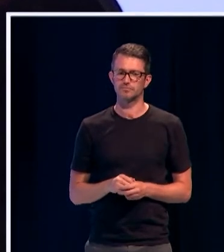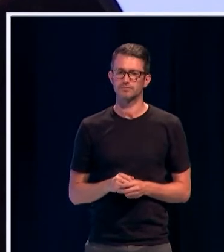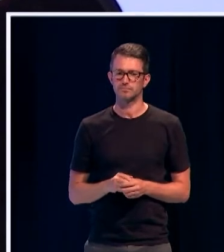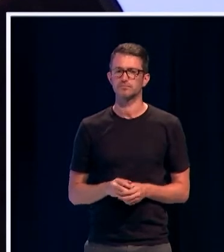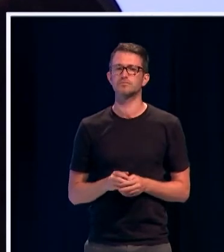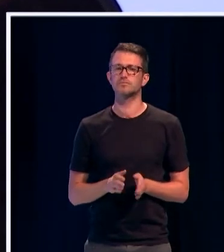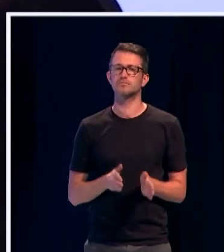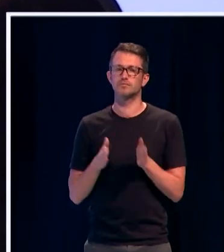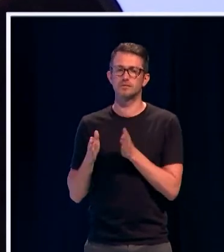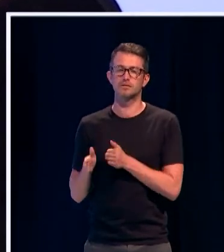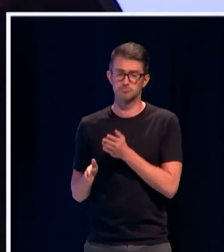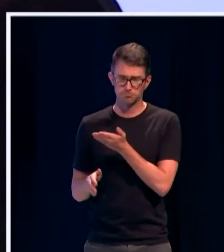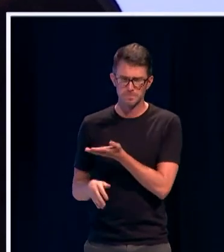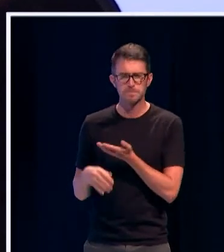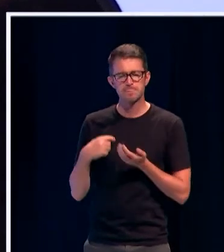the